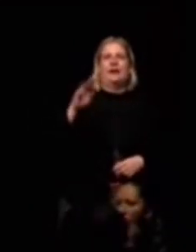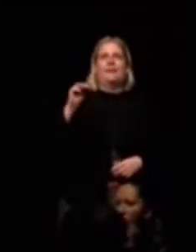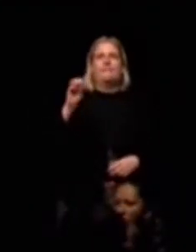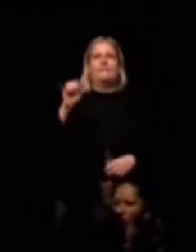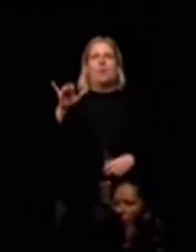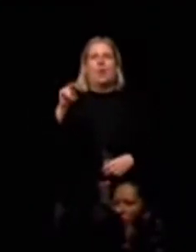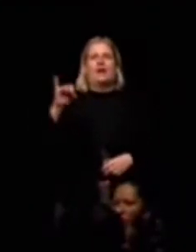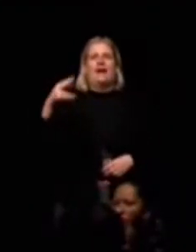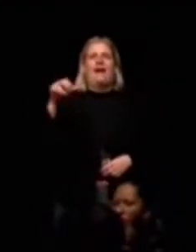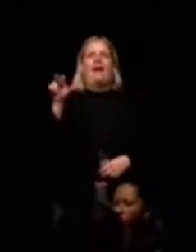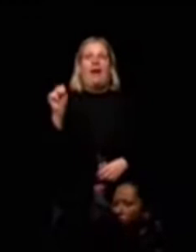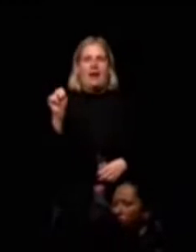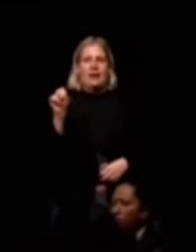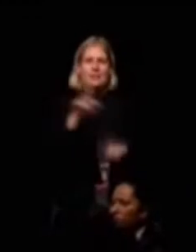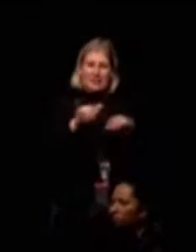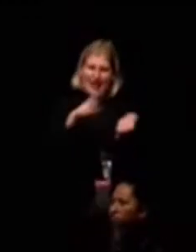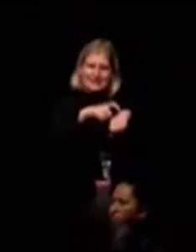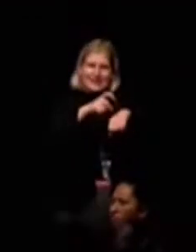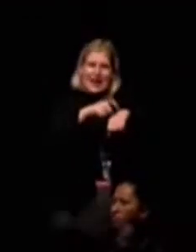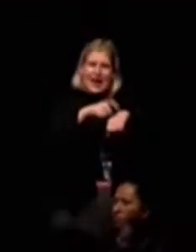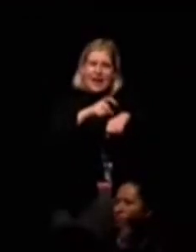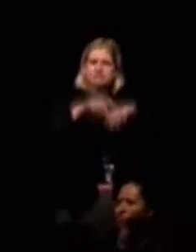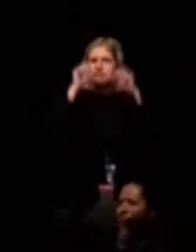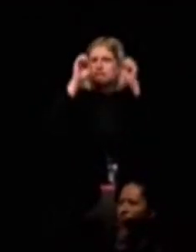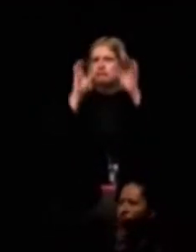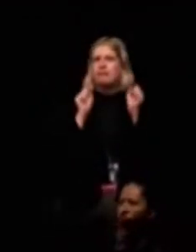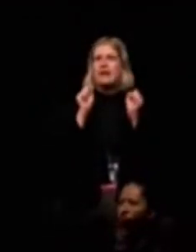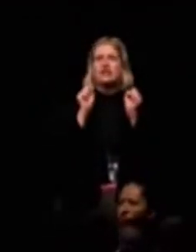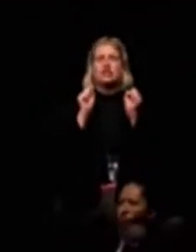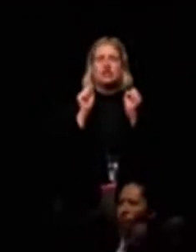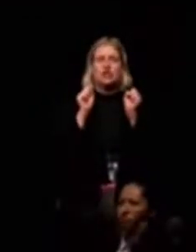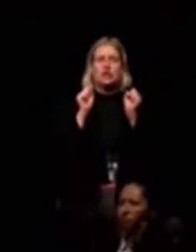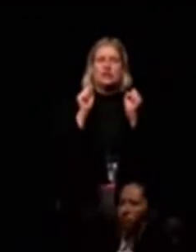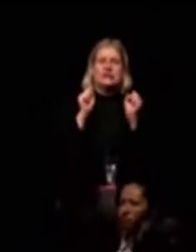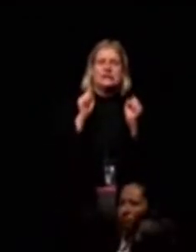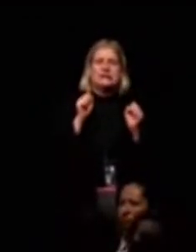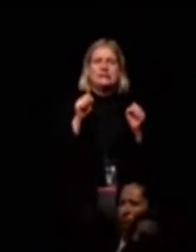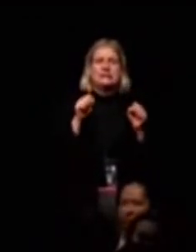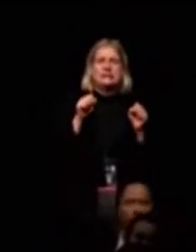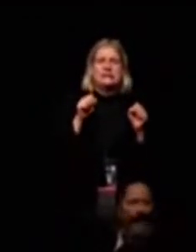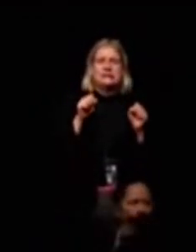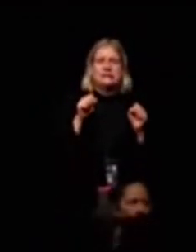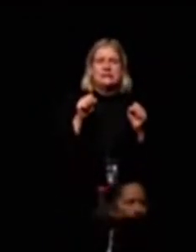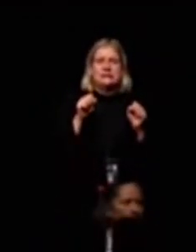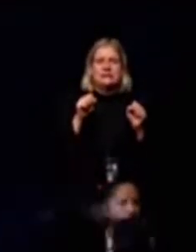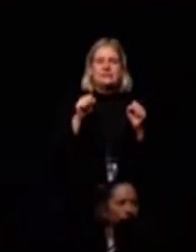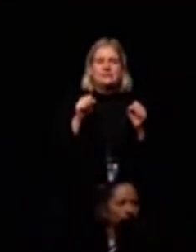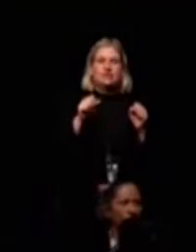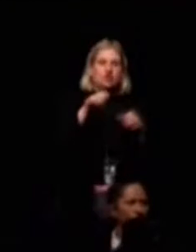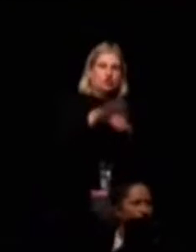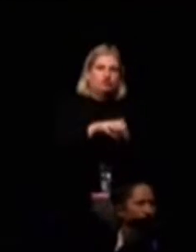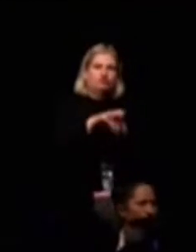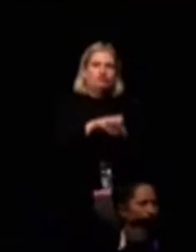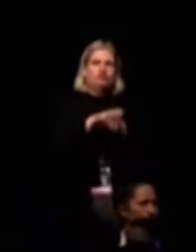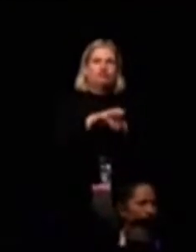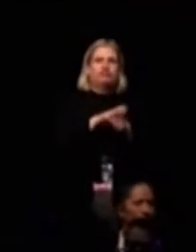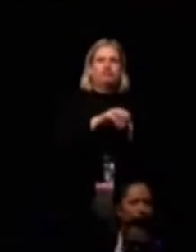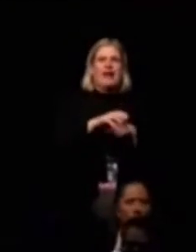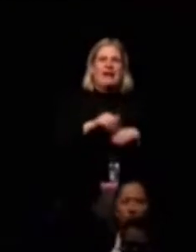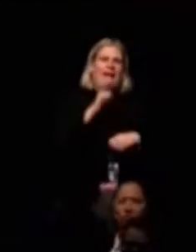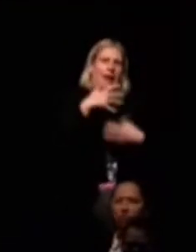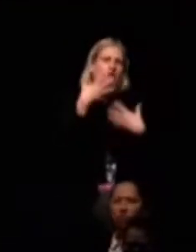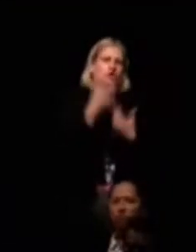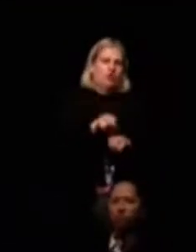friends, it was a time of incredible cynicism and distrust of government in the immediate